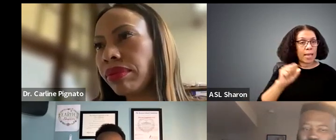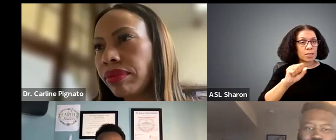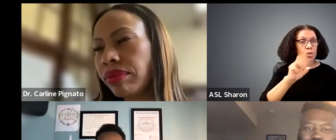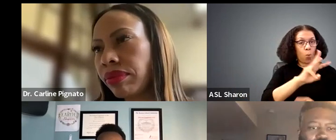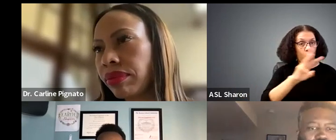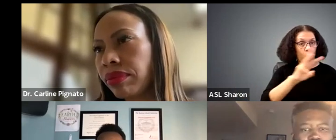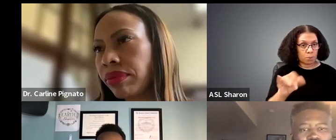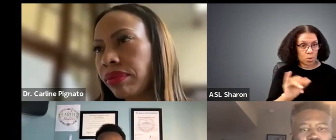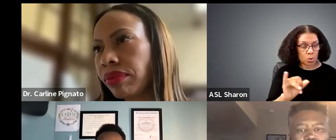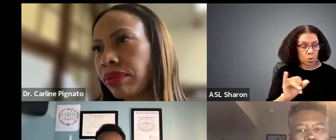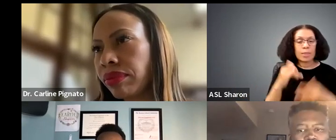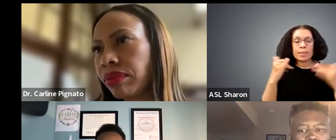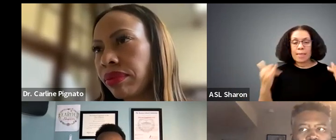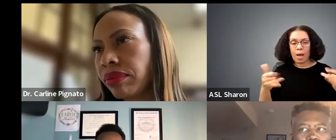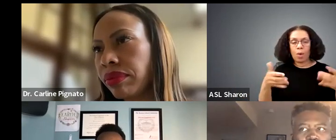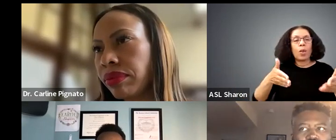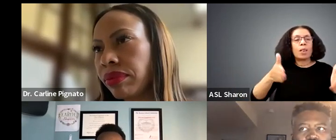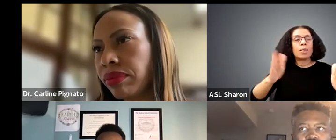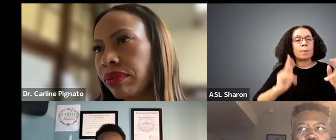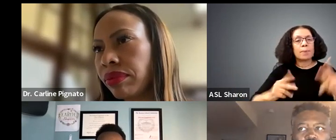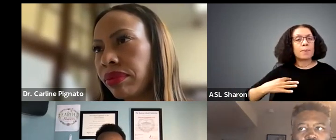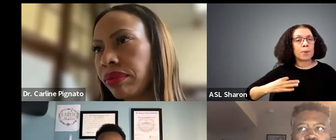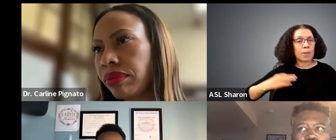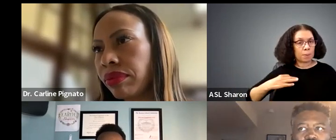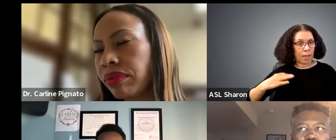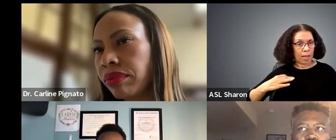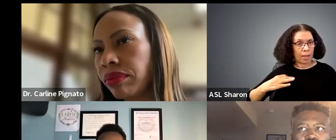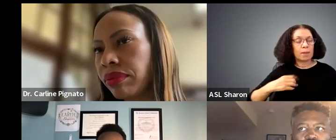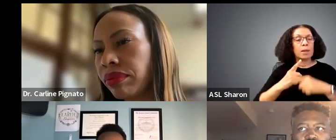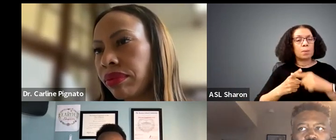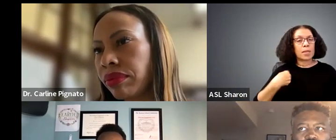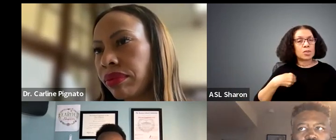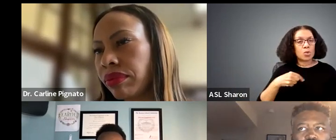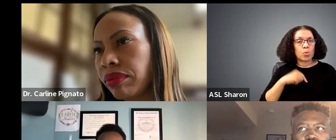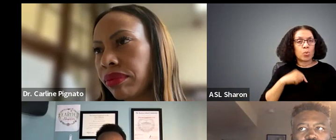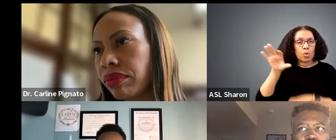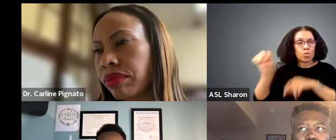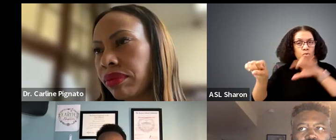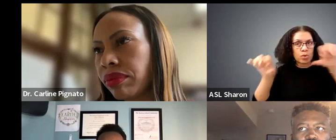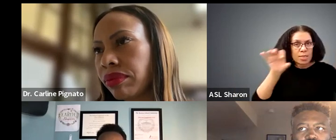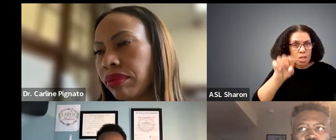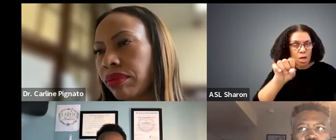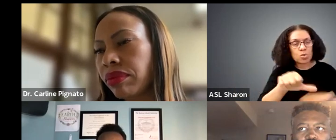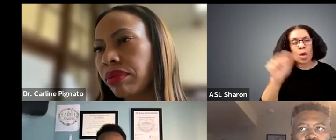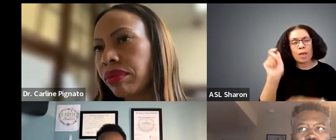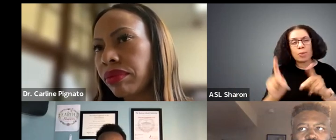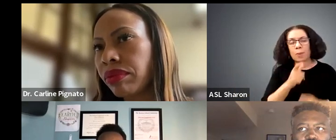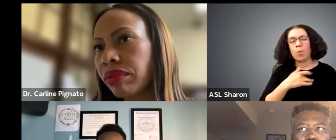just letting folks apply that way. We'll be reaching out to other folks that we're aware of that fit the description pretty